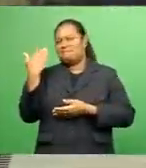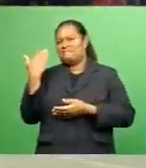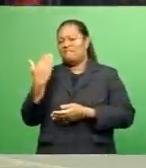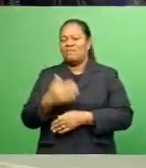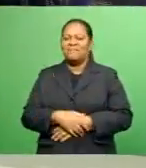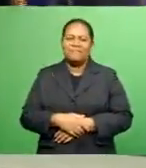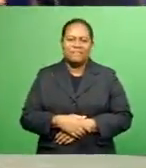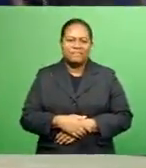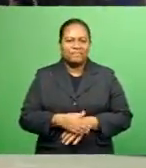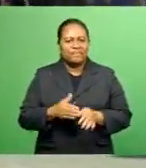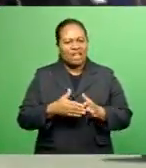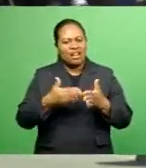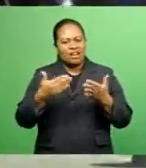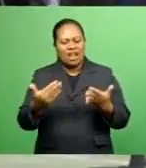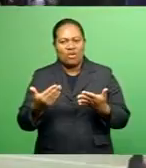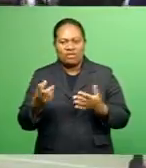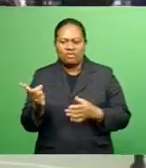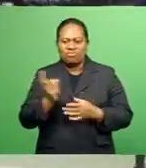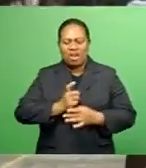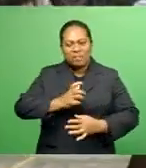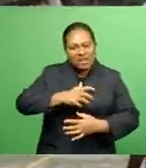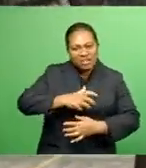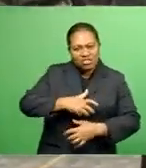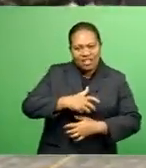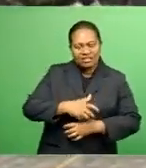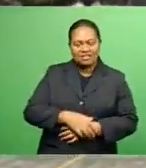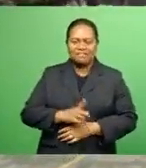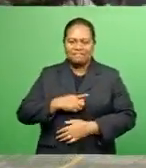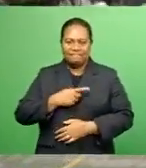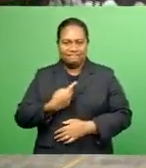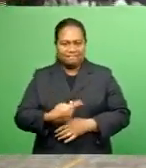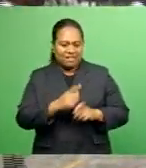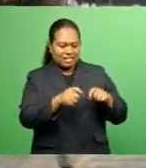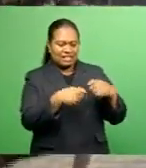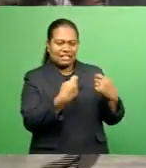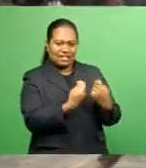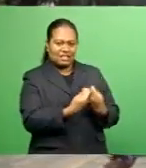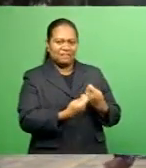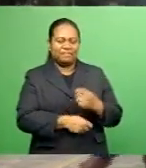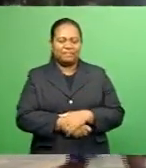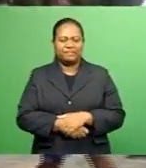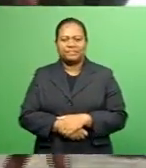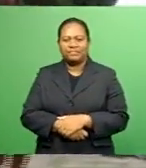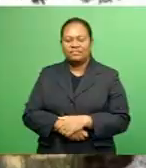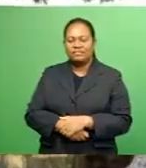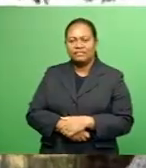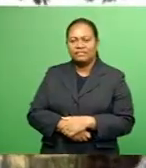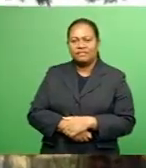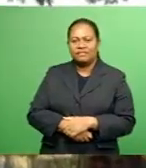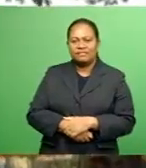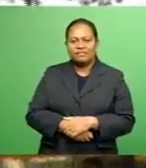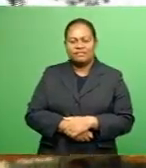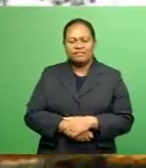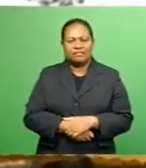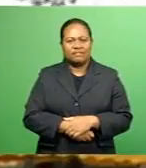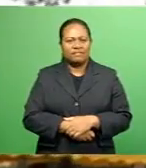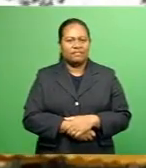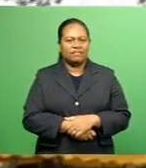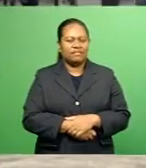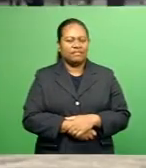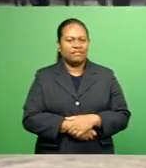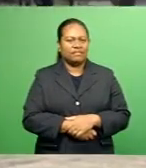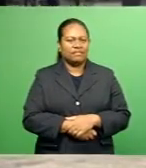will have to get in line with it, especially the pace of the game. It is faster and more competitive, especially when you're playing with young